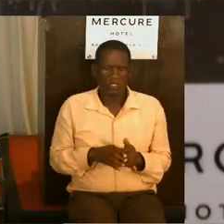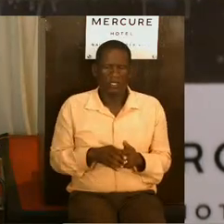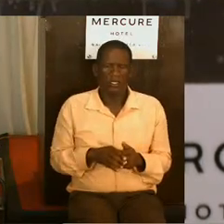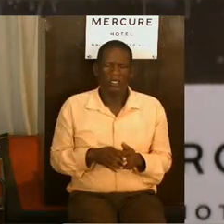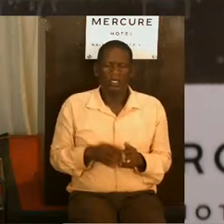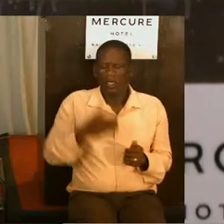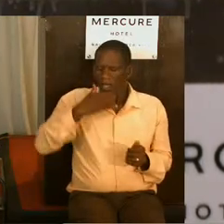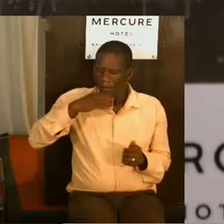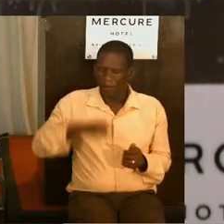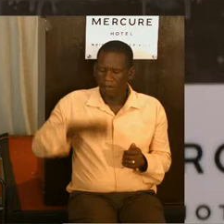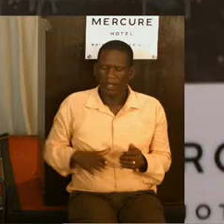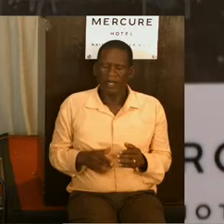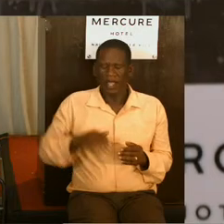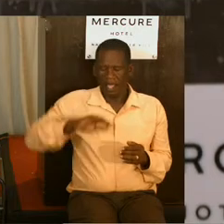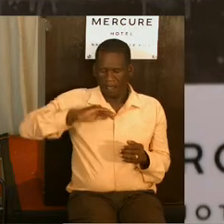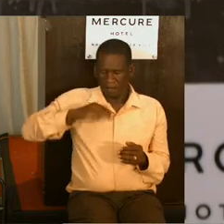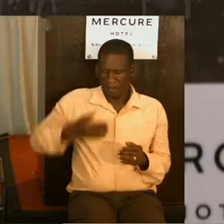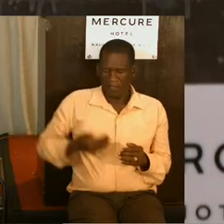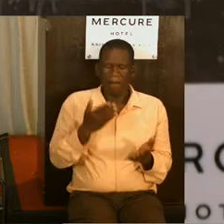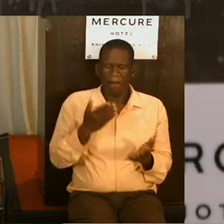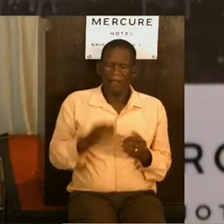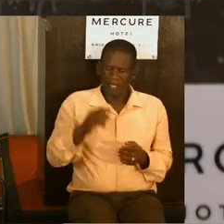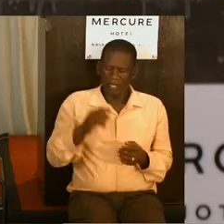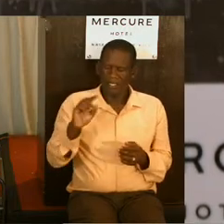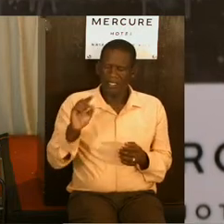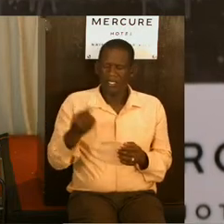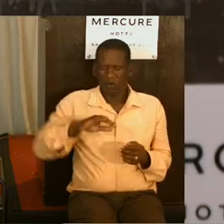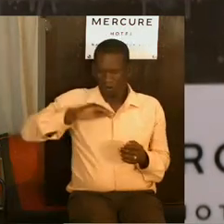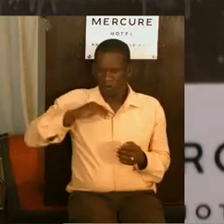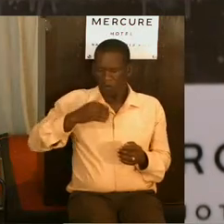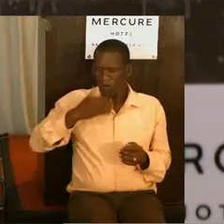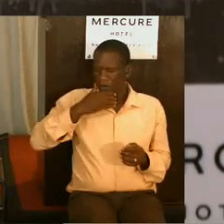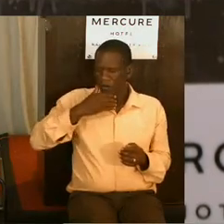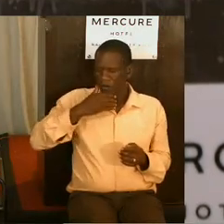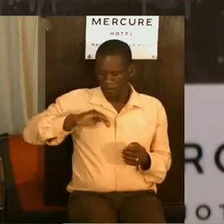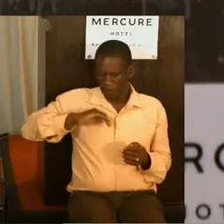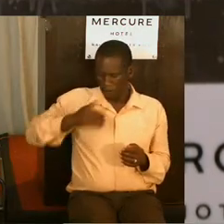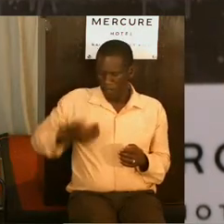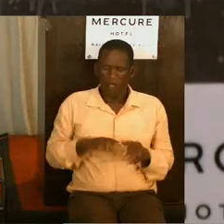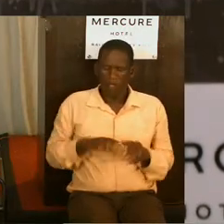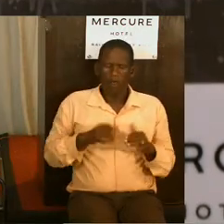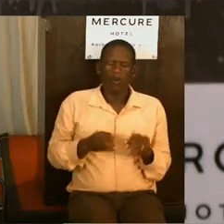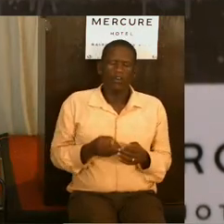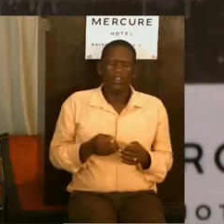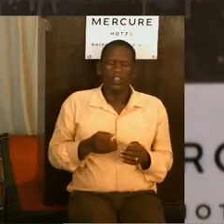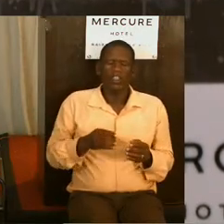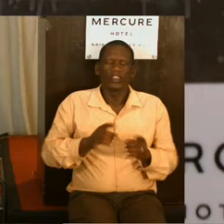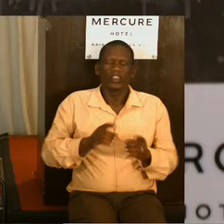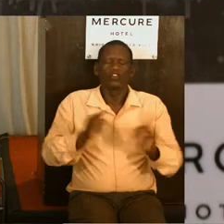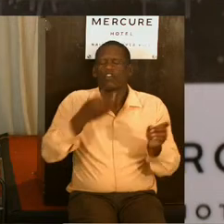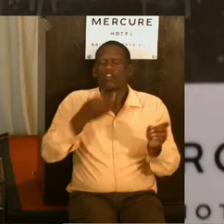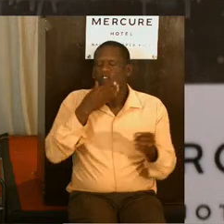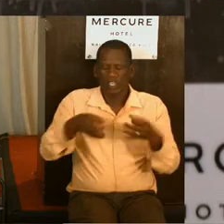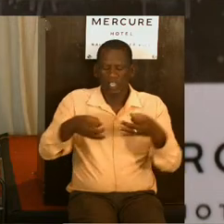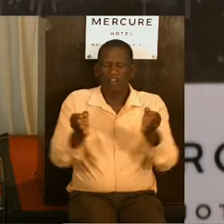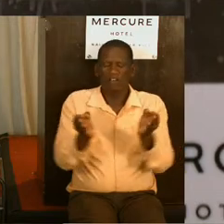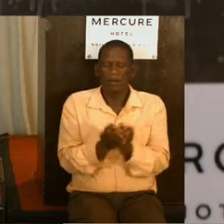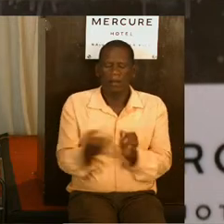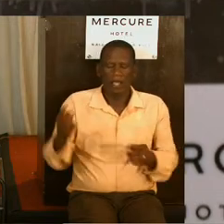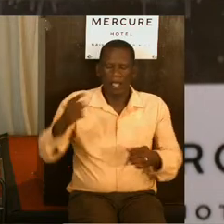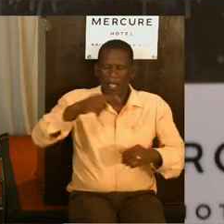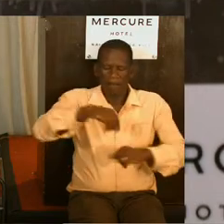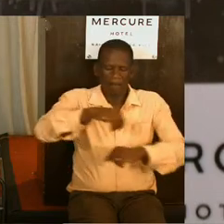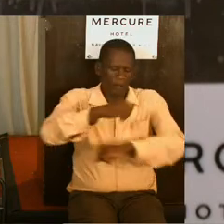a parent a mother maybe it's a single mother or there's an absentee father in that family coming to